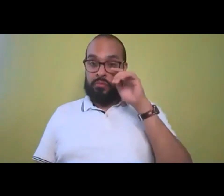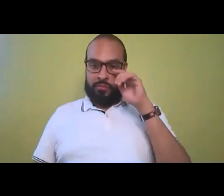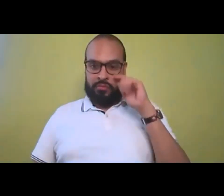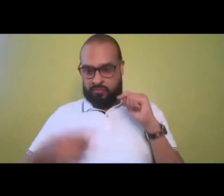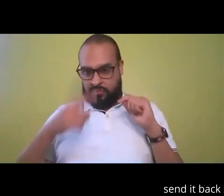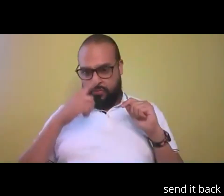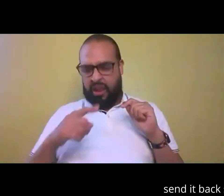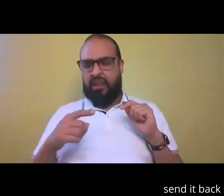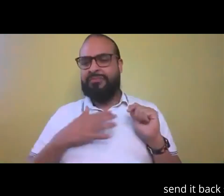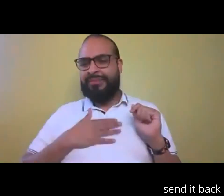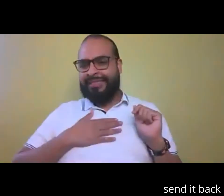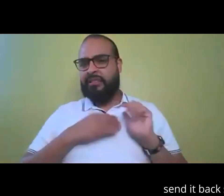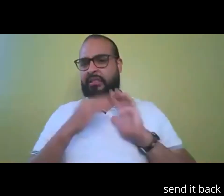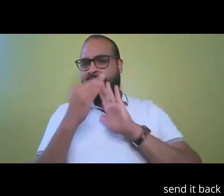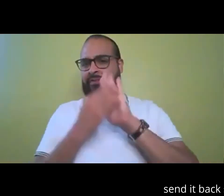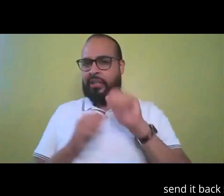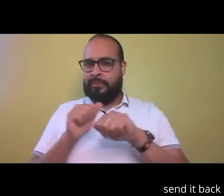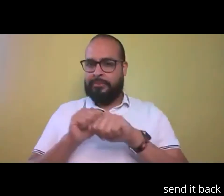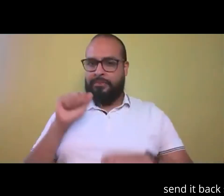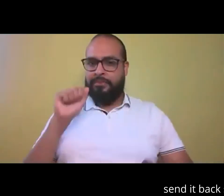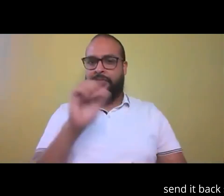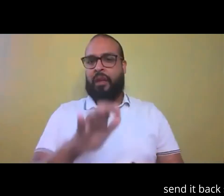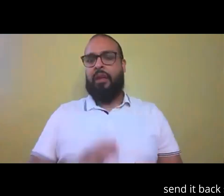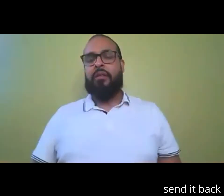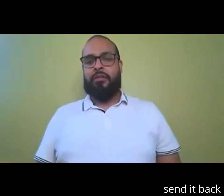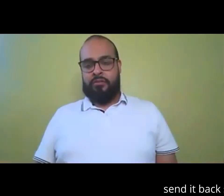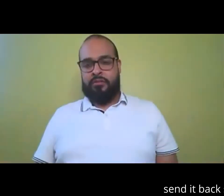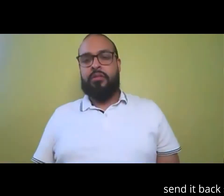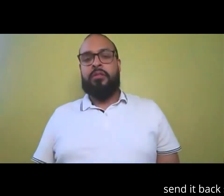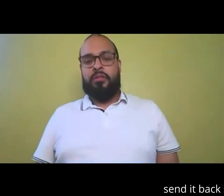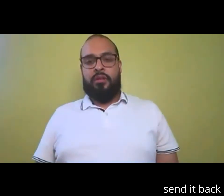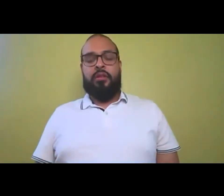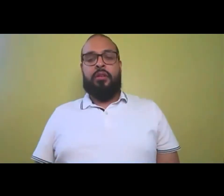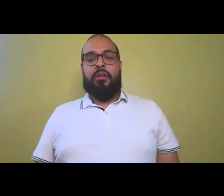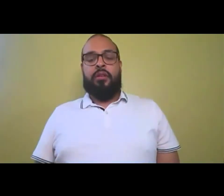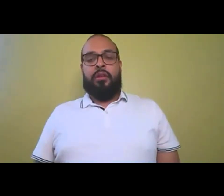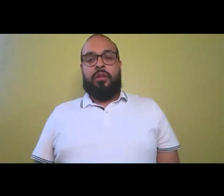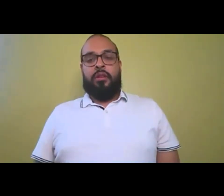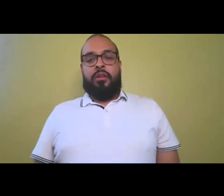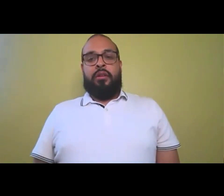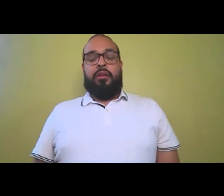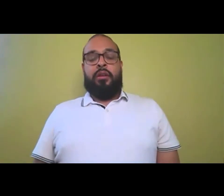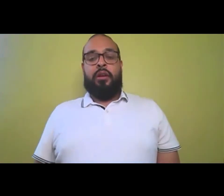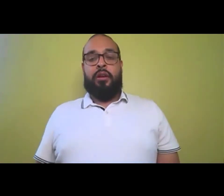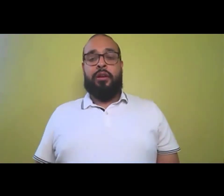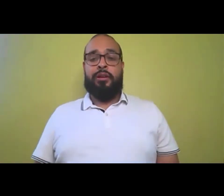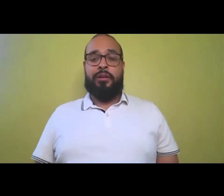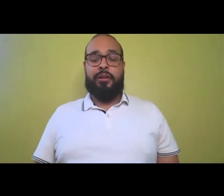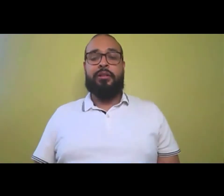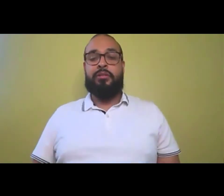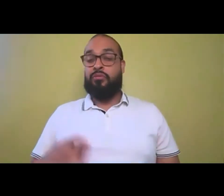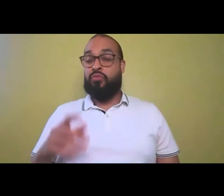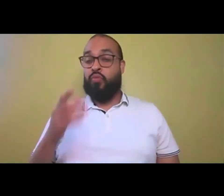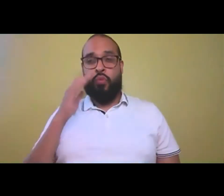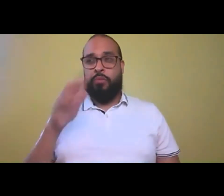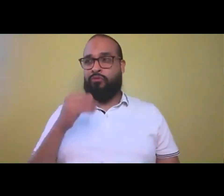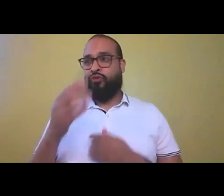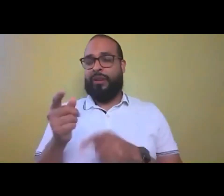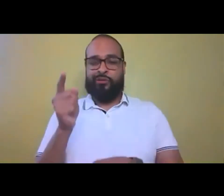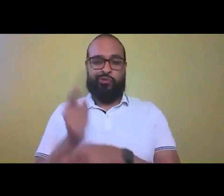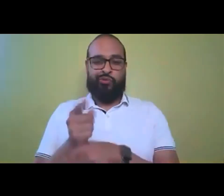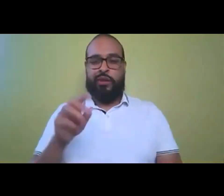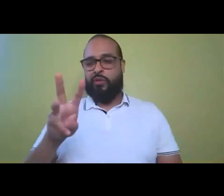a survey, send it back so we can be sure that we're getting the right seminars and webinars for you, we would